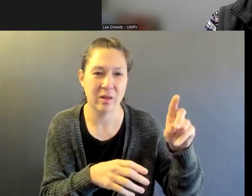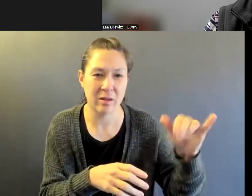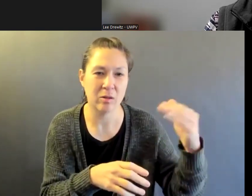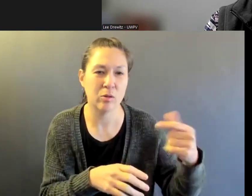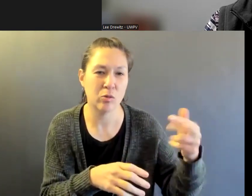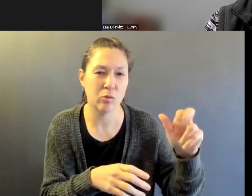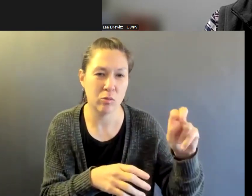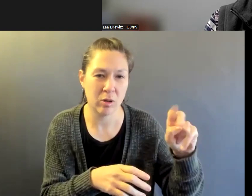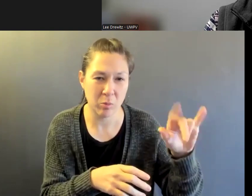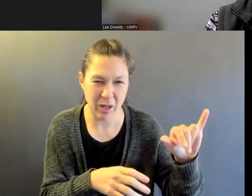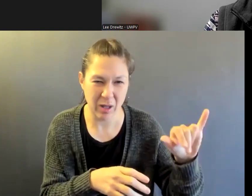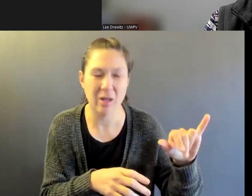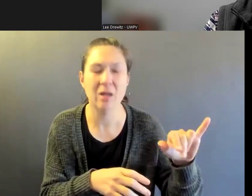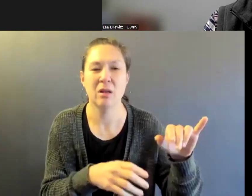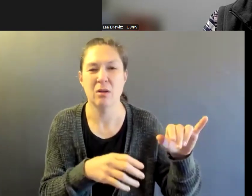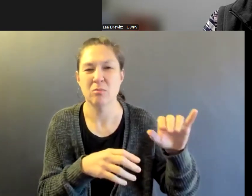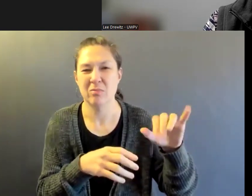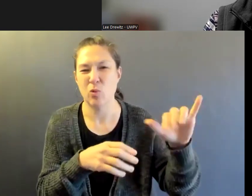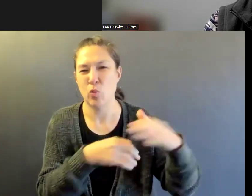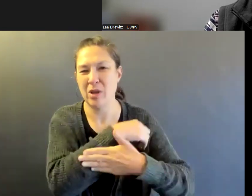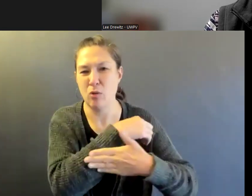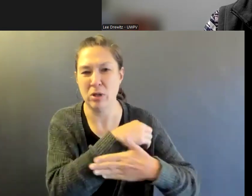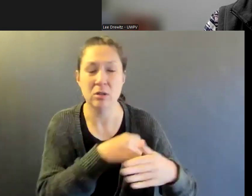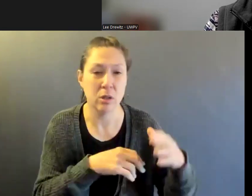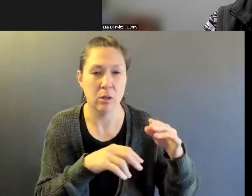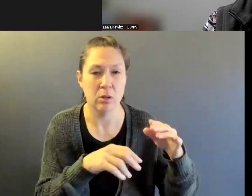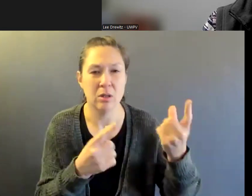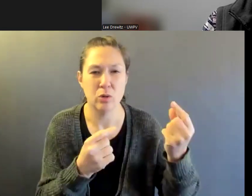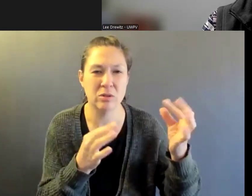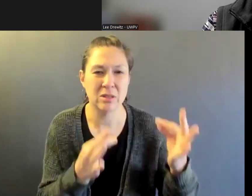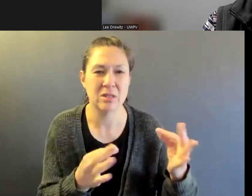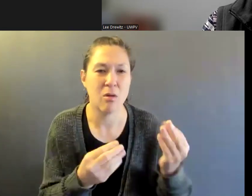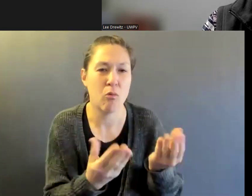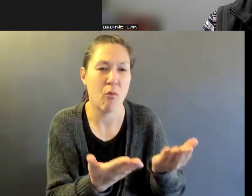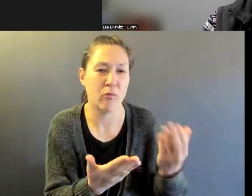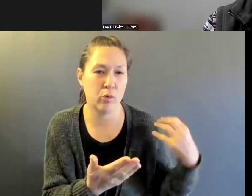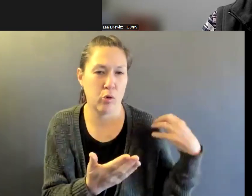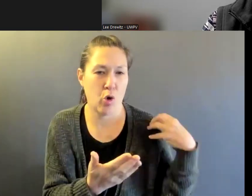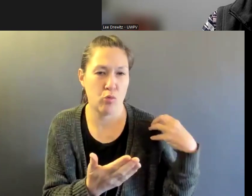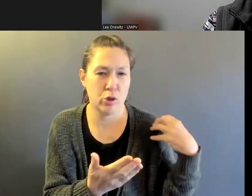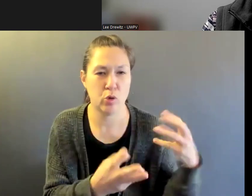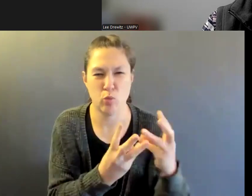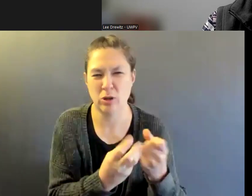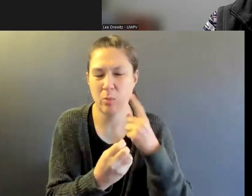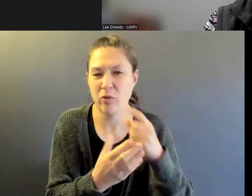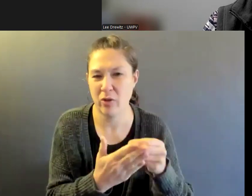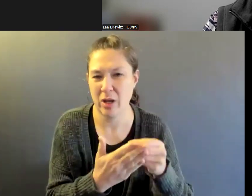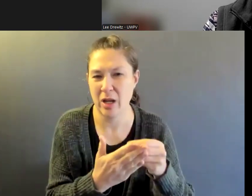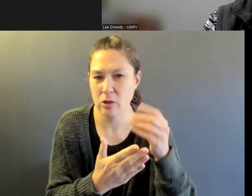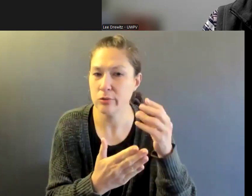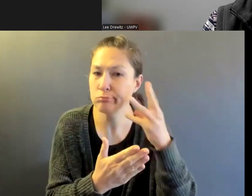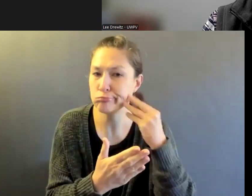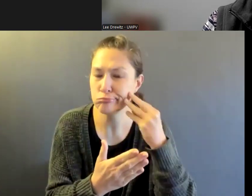one-on-one coaching, workshops, and support for different agency partners. Throughout this time, as we've shifted